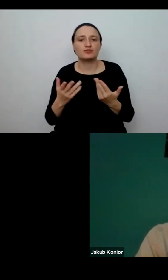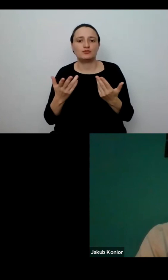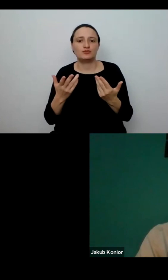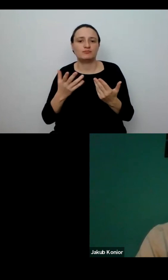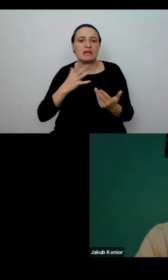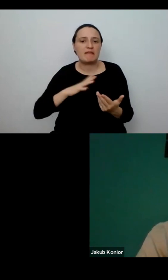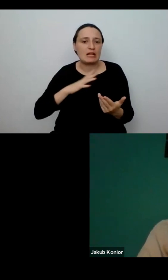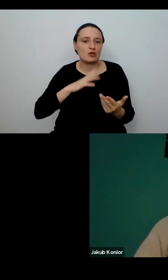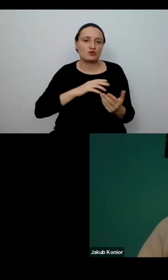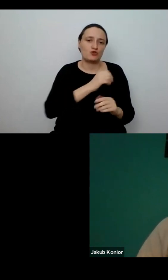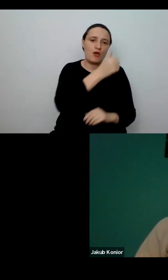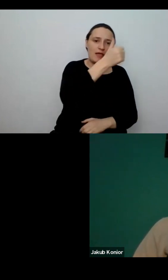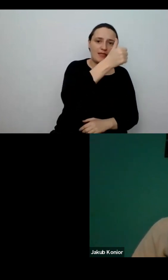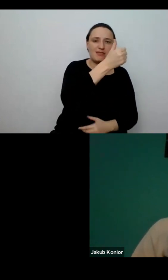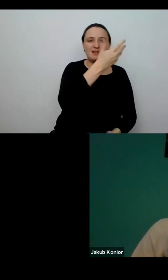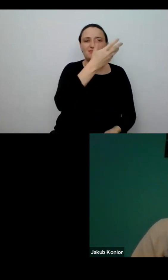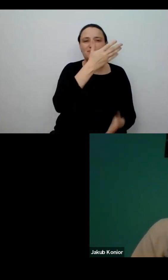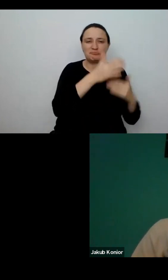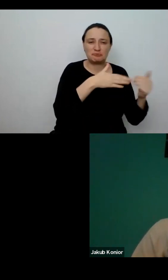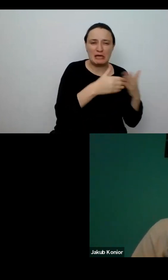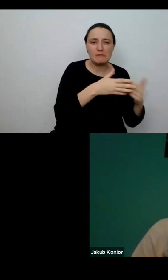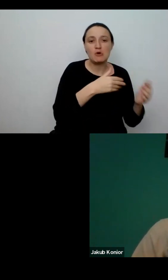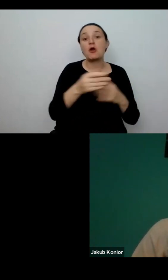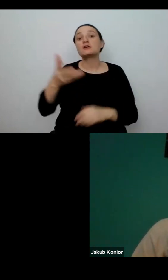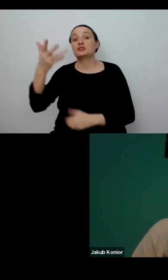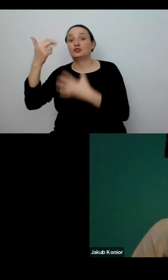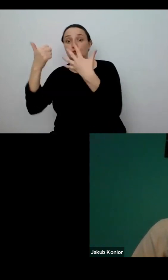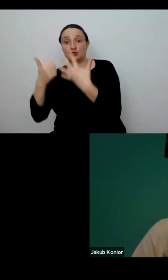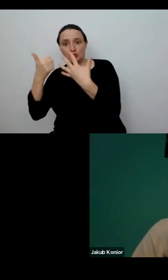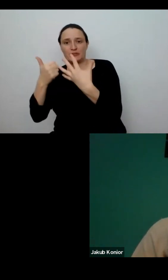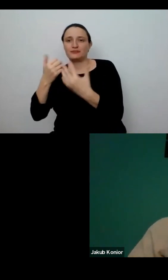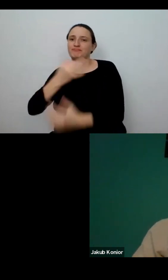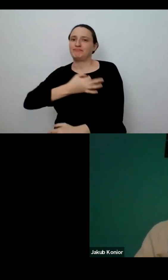lowest rating. So there is a poll on the Zoom.